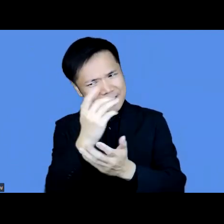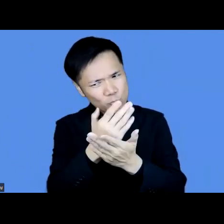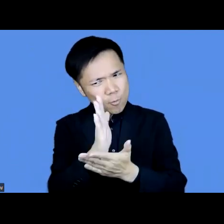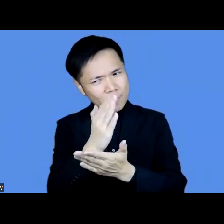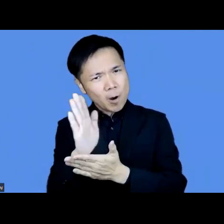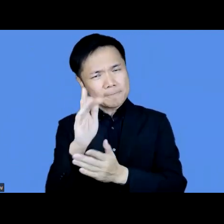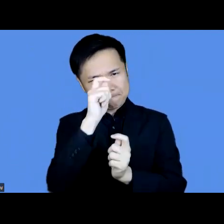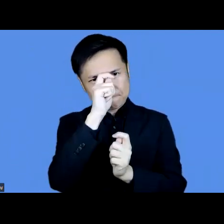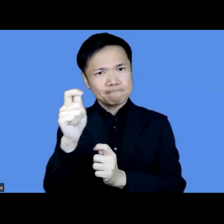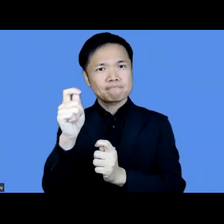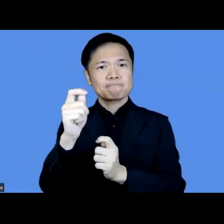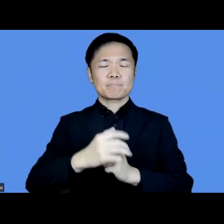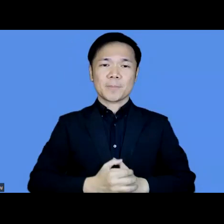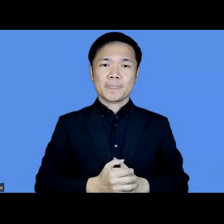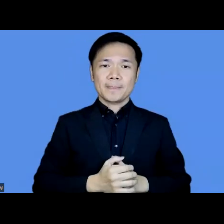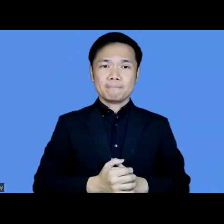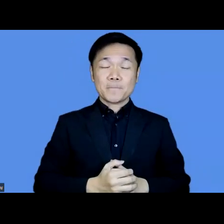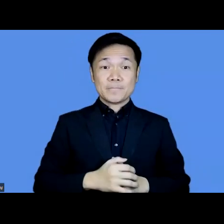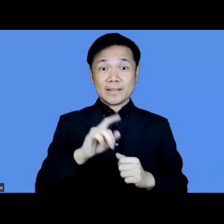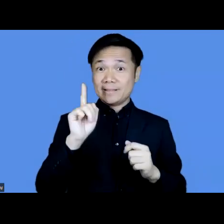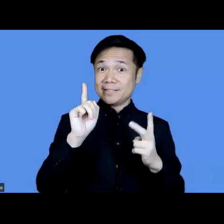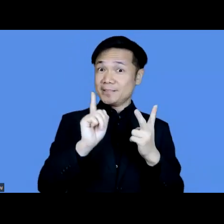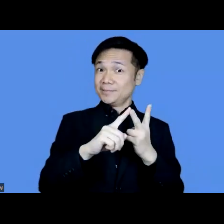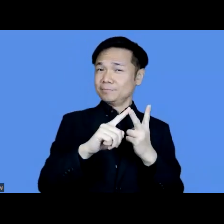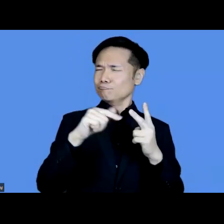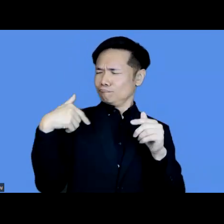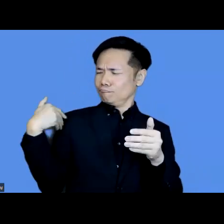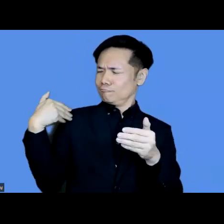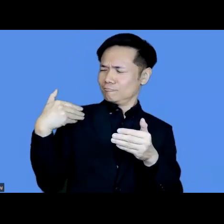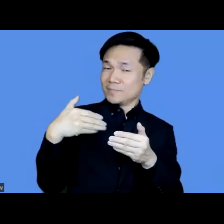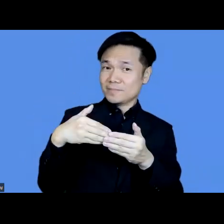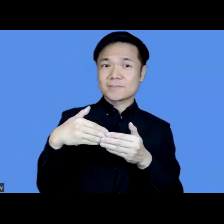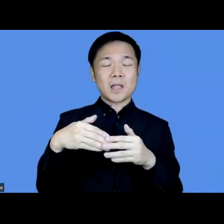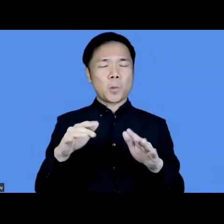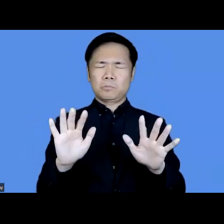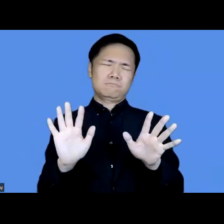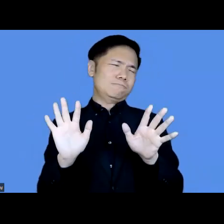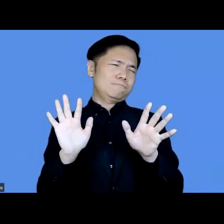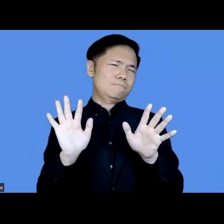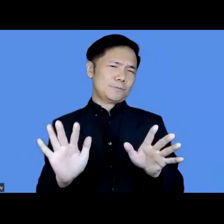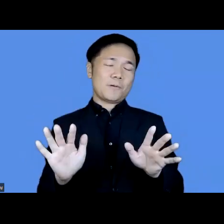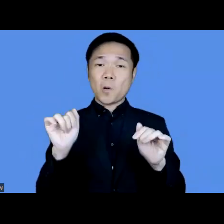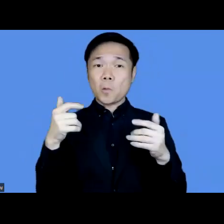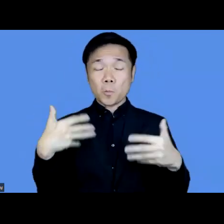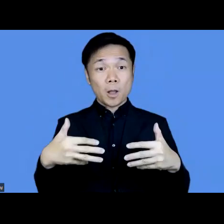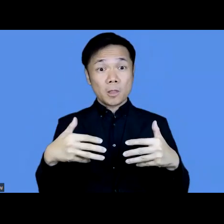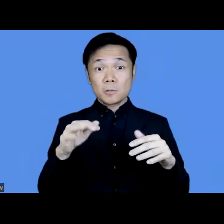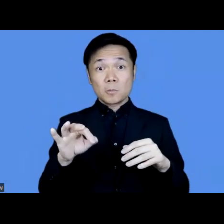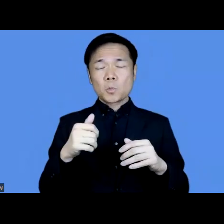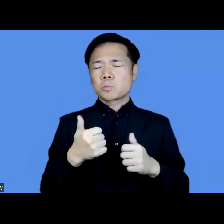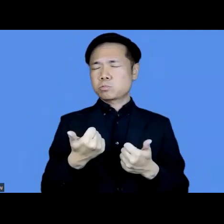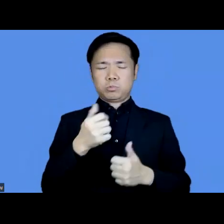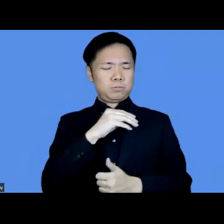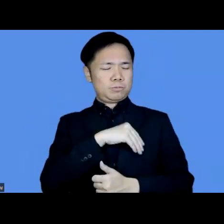call it, that way, but especially this journey has been extremely useful because we have,